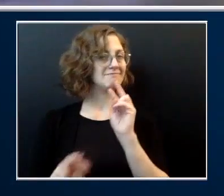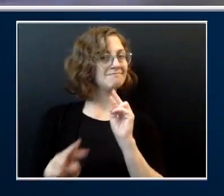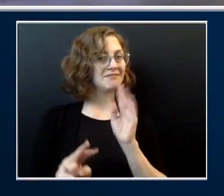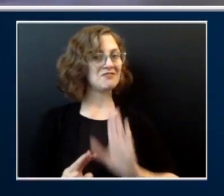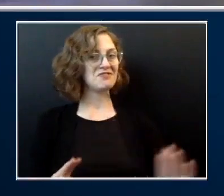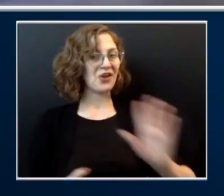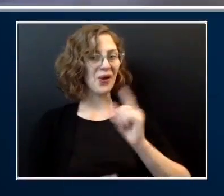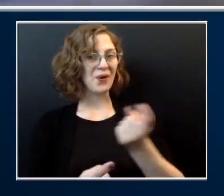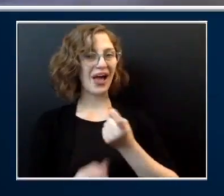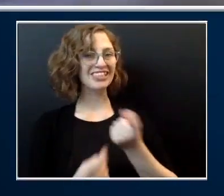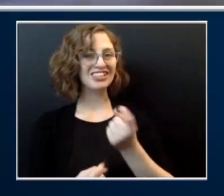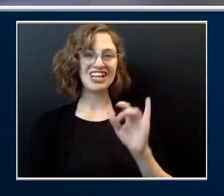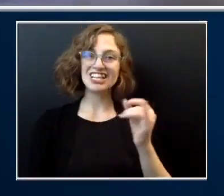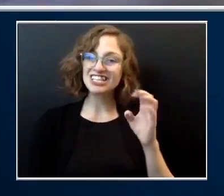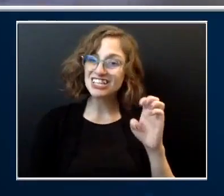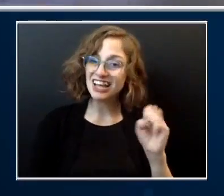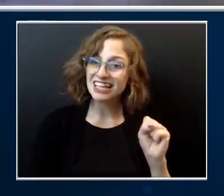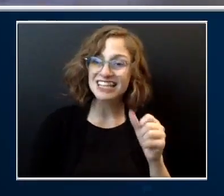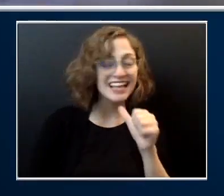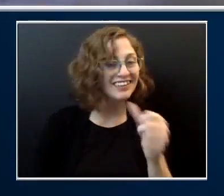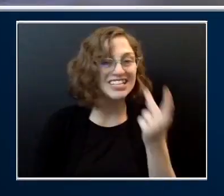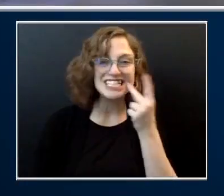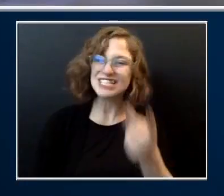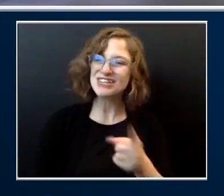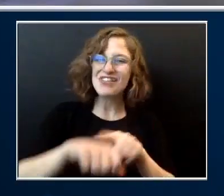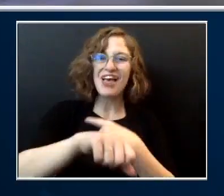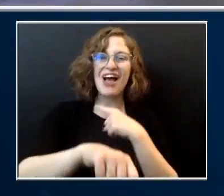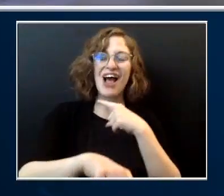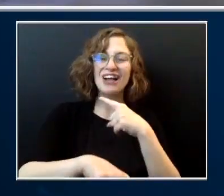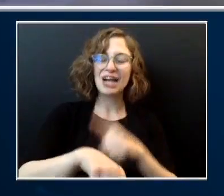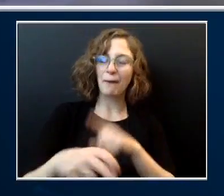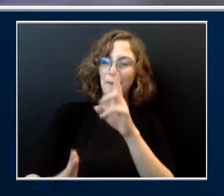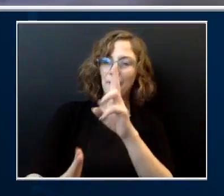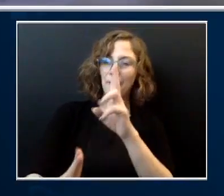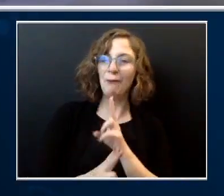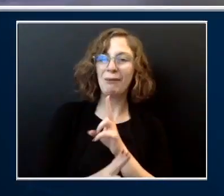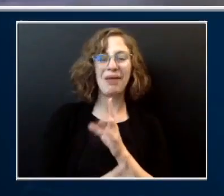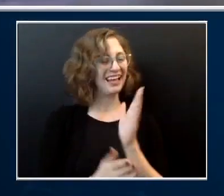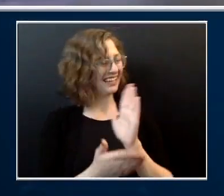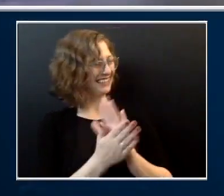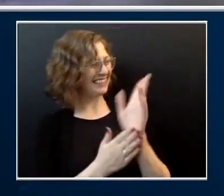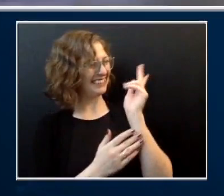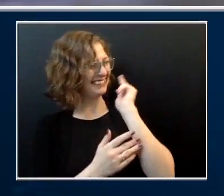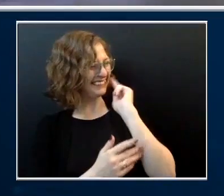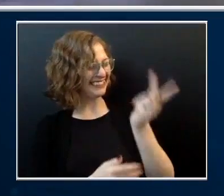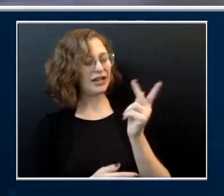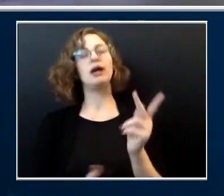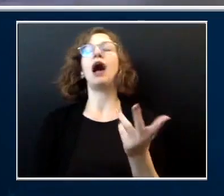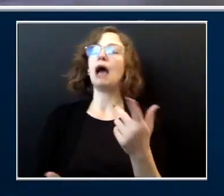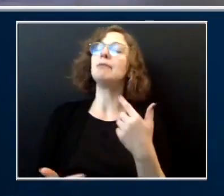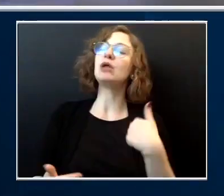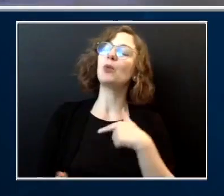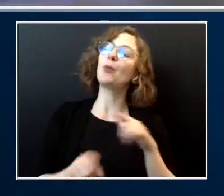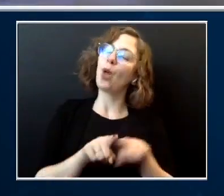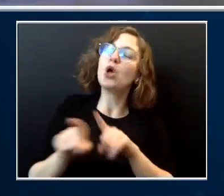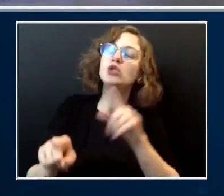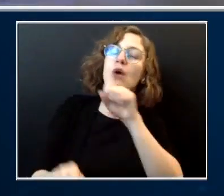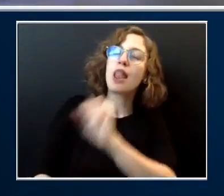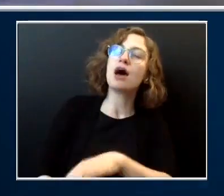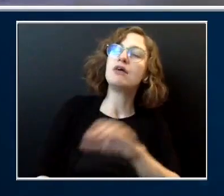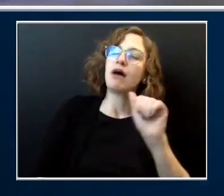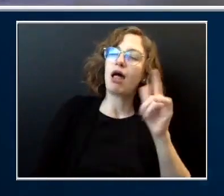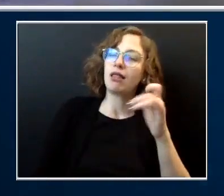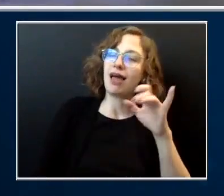honor. We're delighted to have you here this morning. Good to see you. Not that we don't love Alexis, but it's cool to see you again. Thank you. Thanks for letting me come back on just